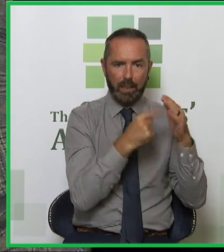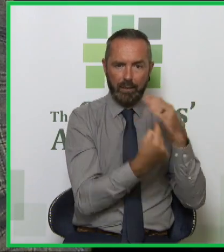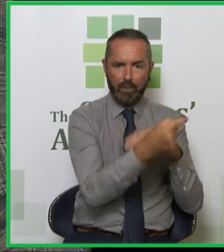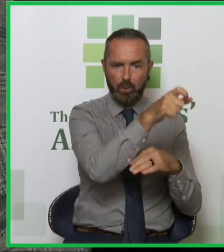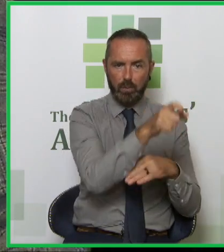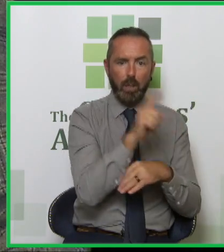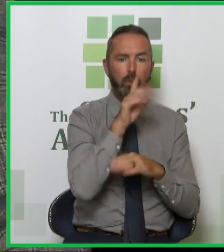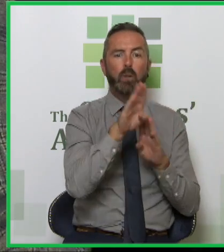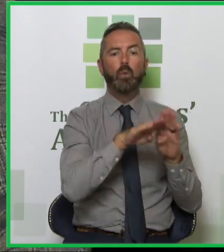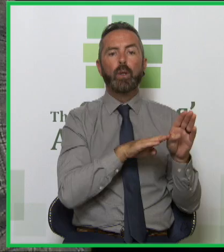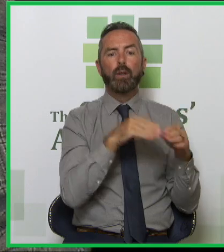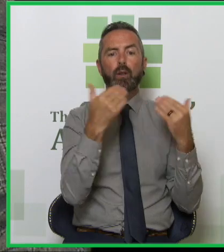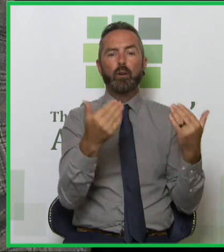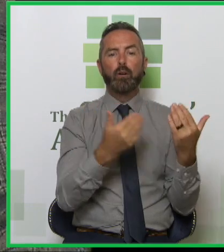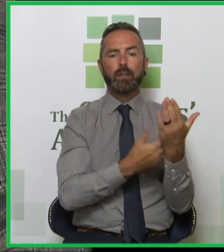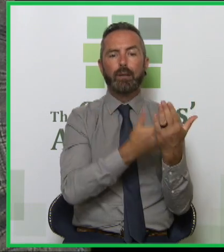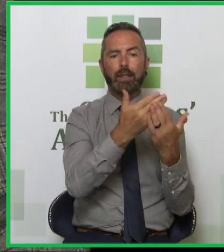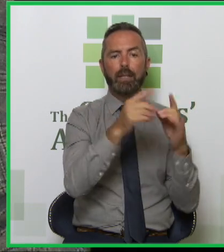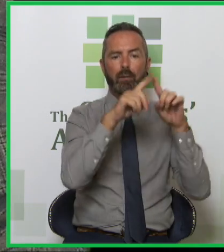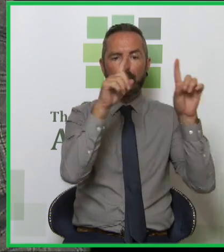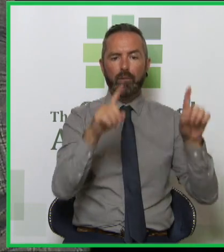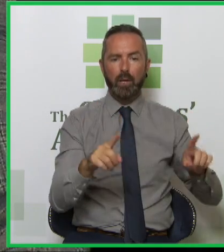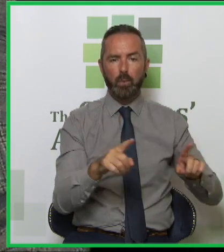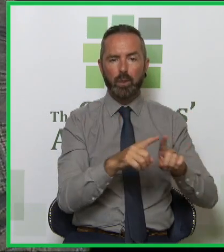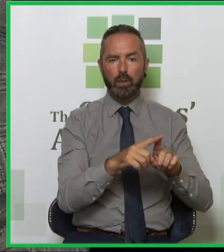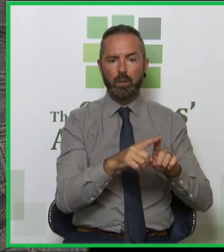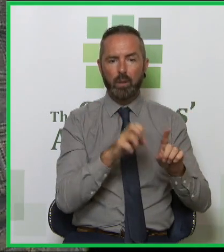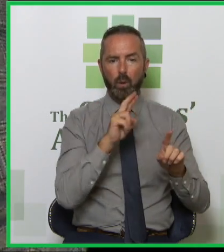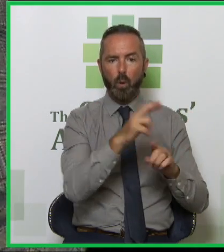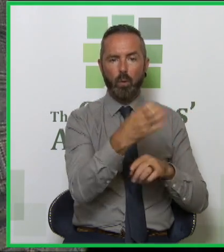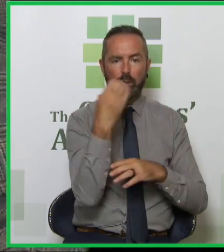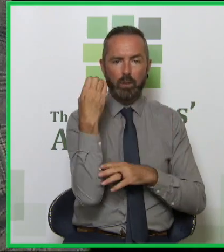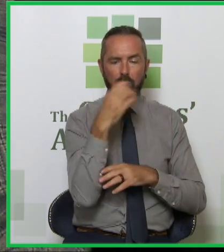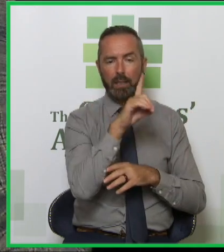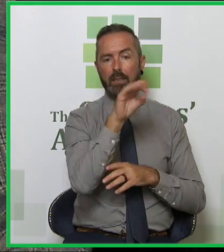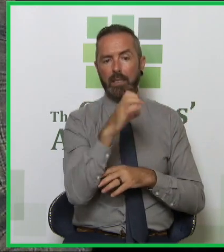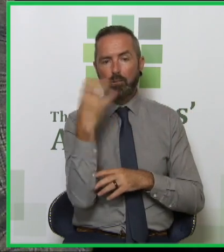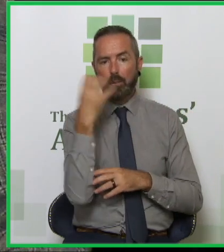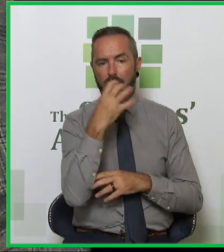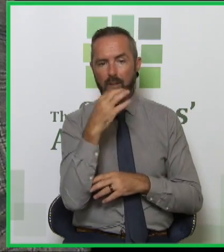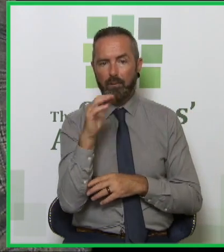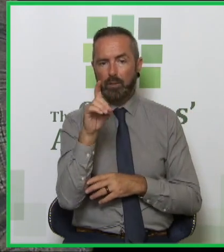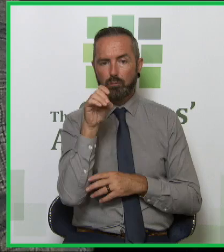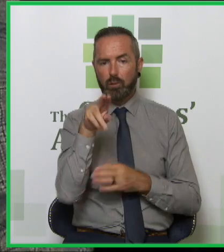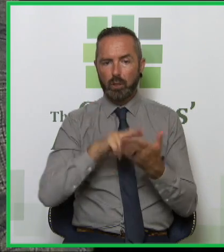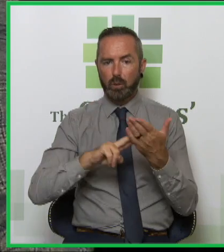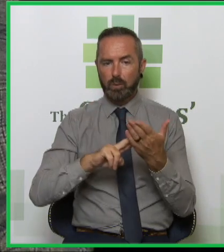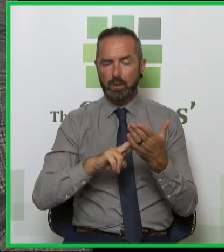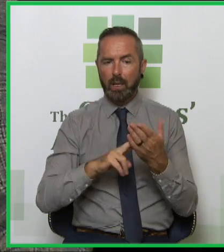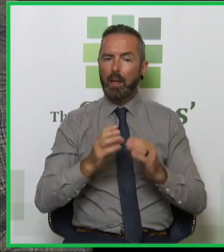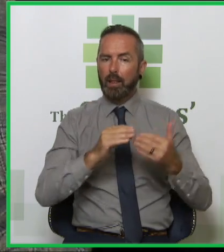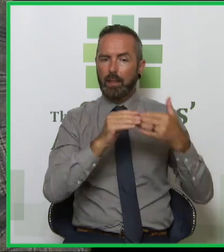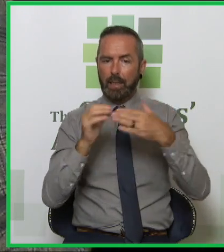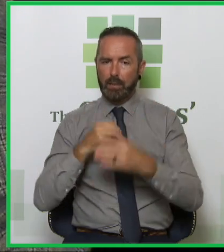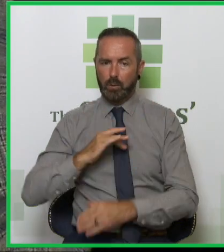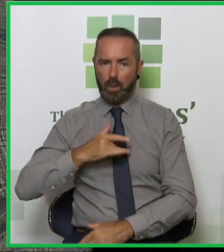using, but with the current legal framework. Or in other words, the criminalization of drug use causes harm. It is